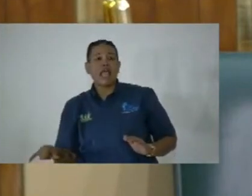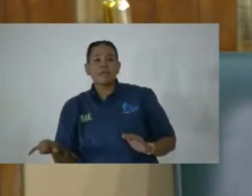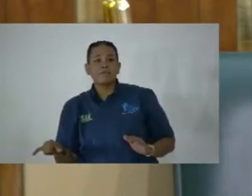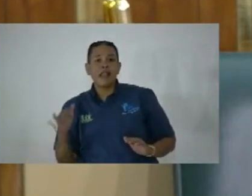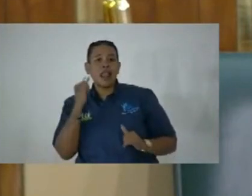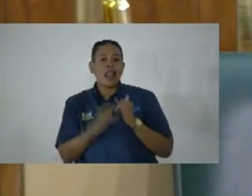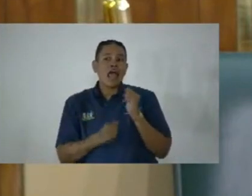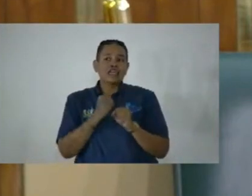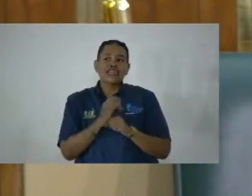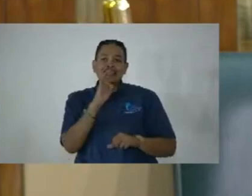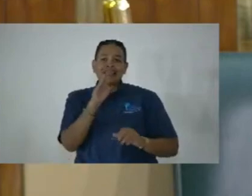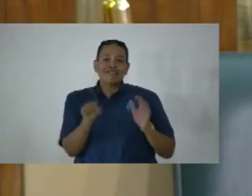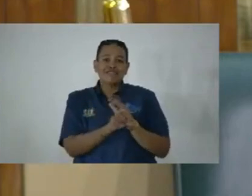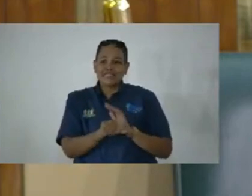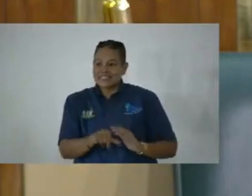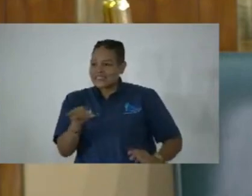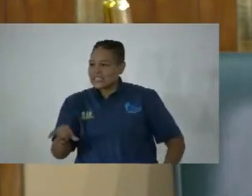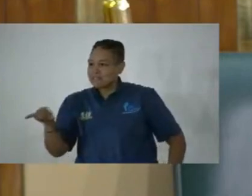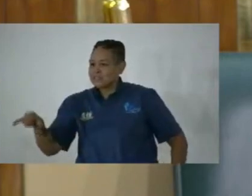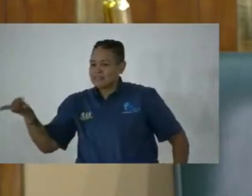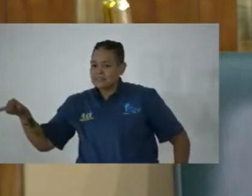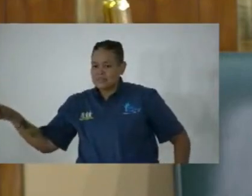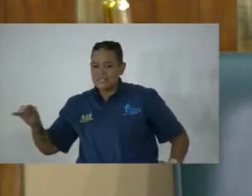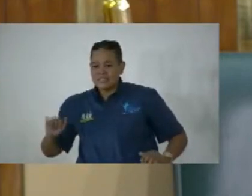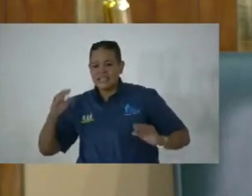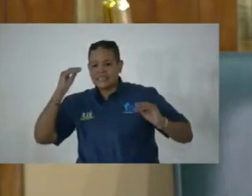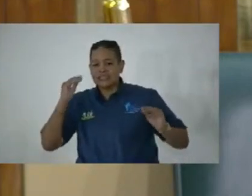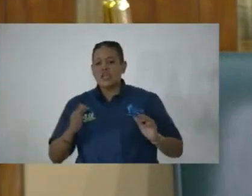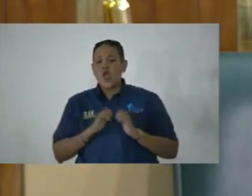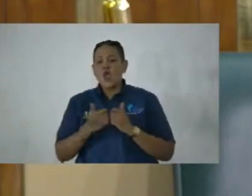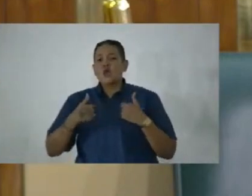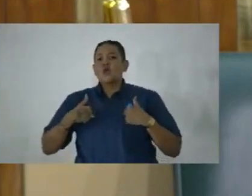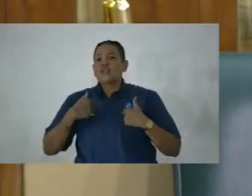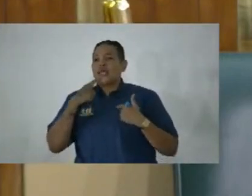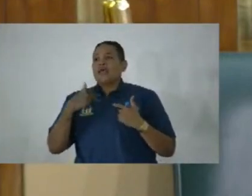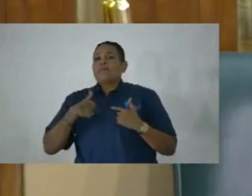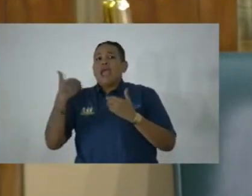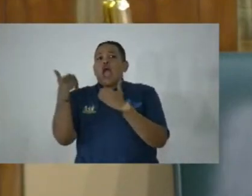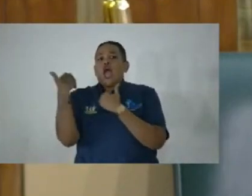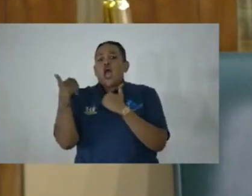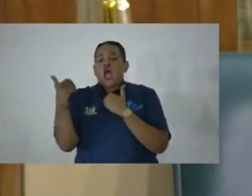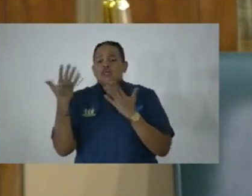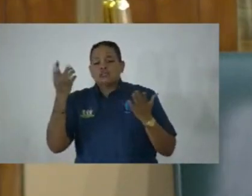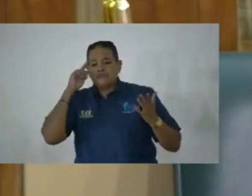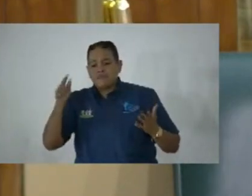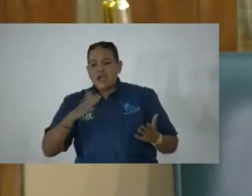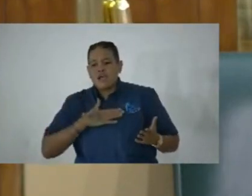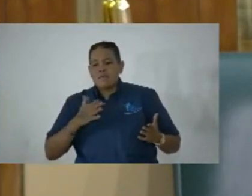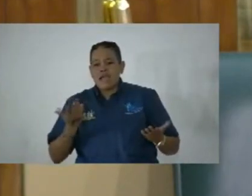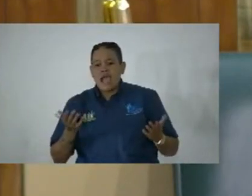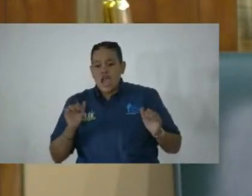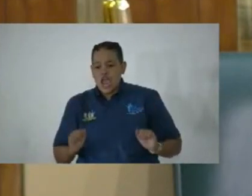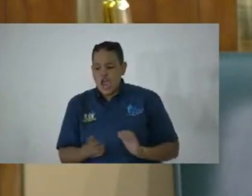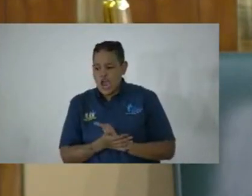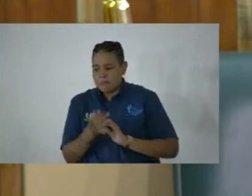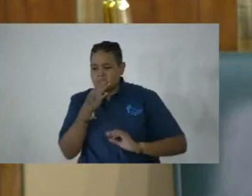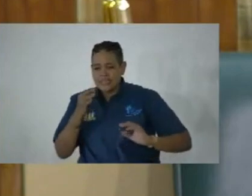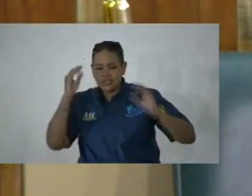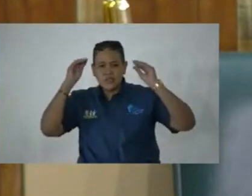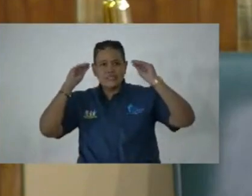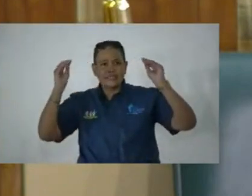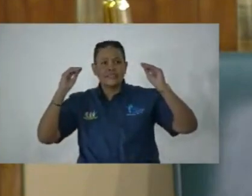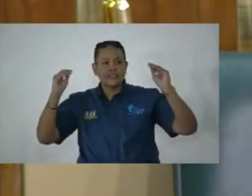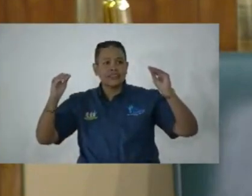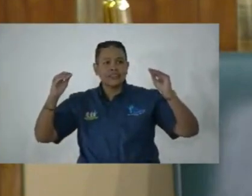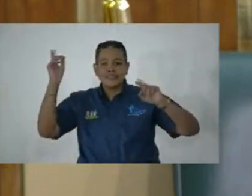we go. So that teacher might say, how do you hold me accountable for my competence to teach